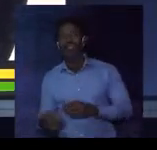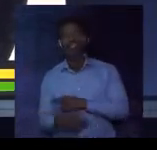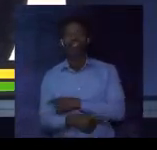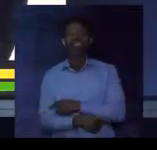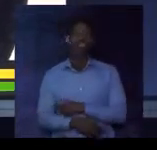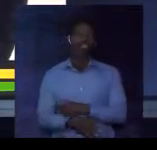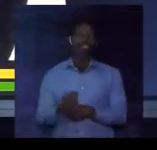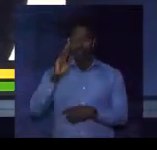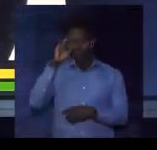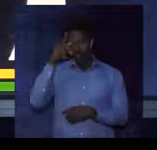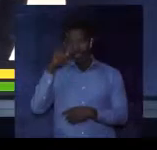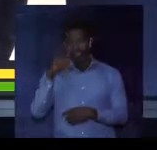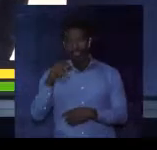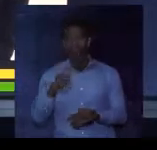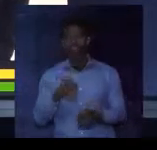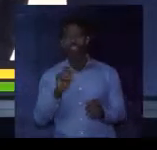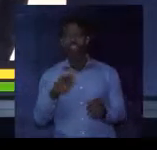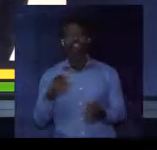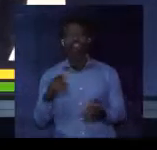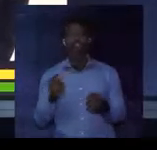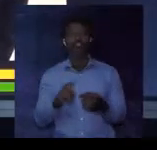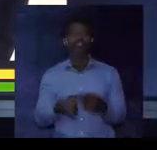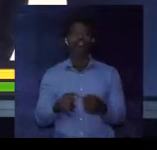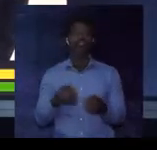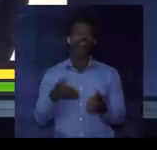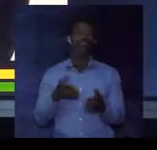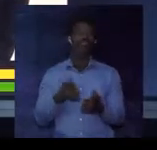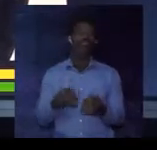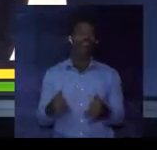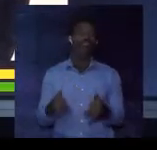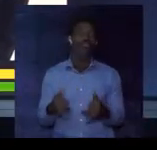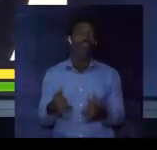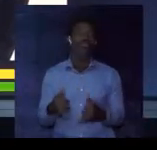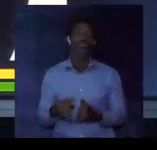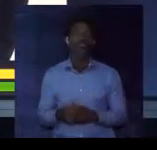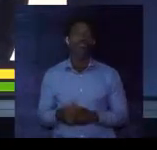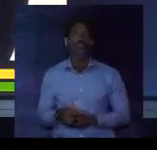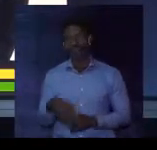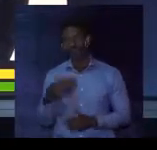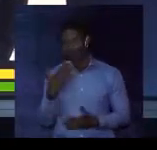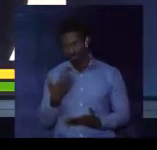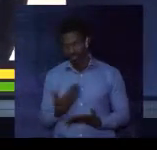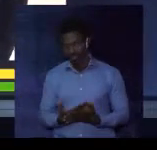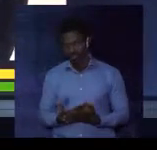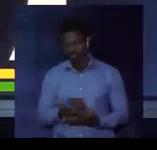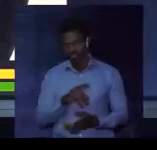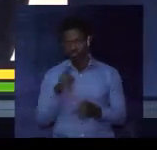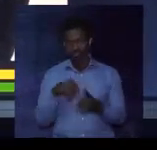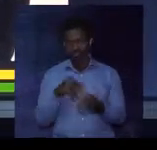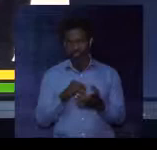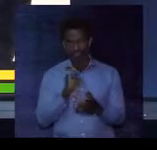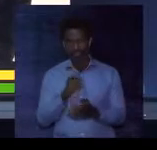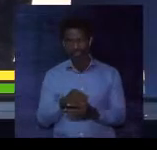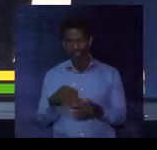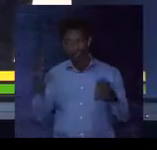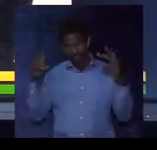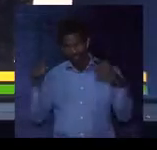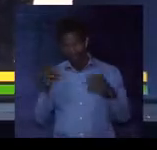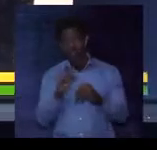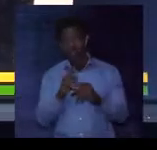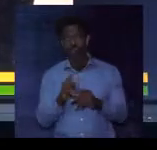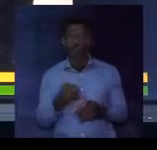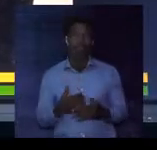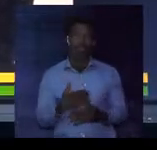come again another day. Brilliant children want to play. Good. When it's